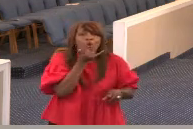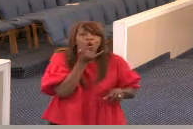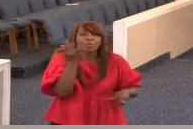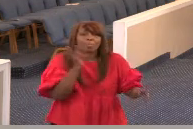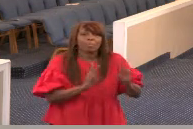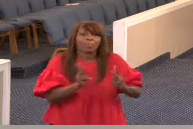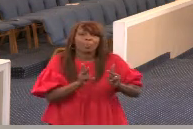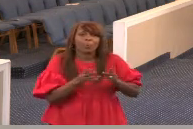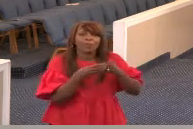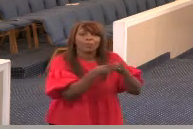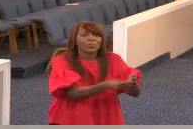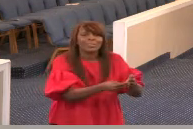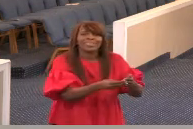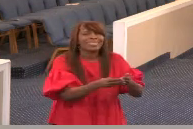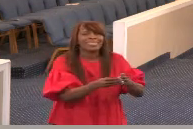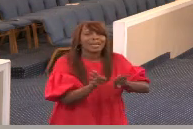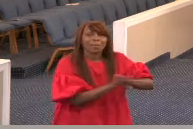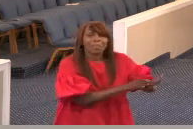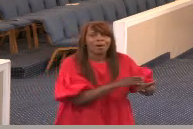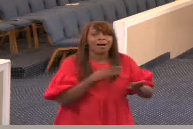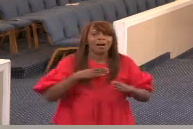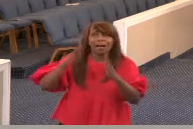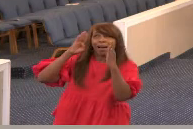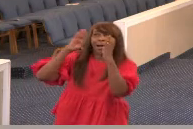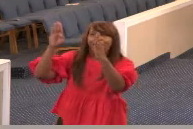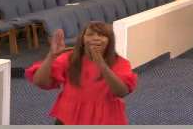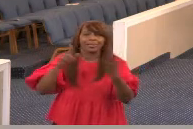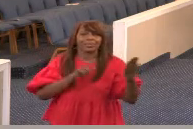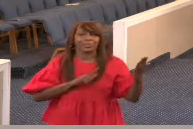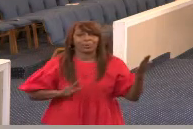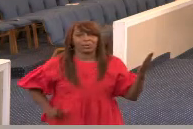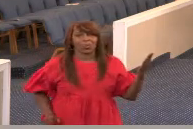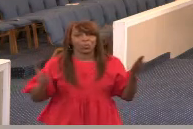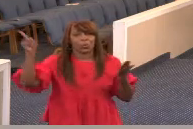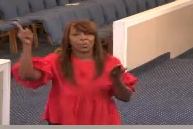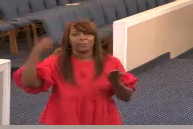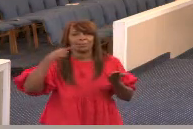ear versus hearing what the Lord has to say.